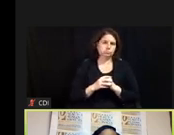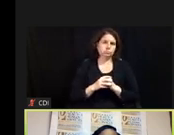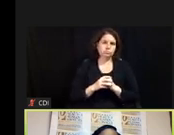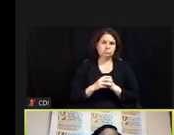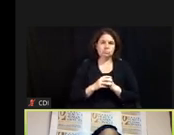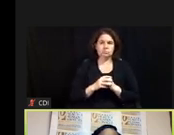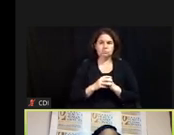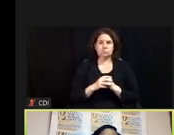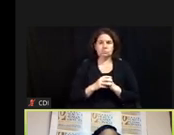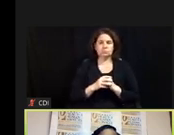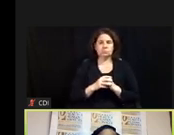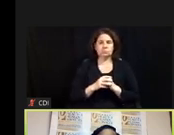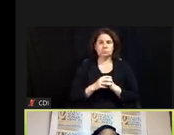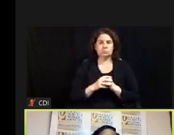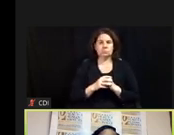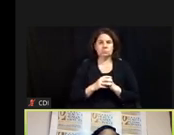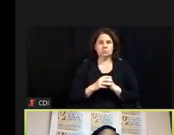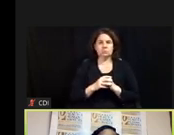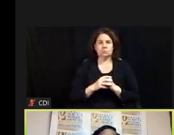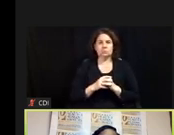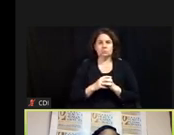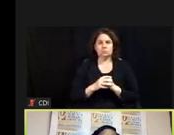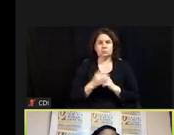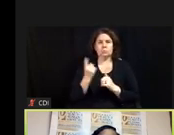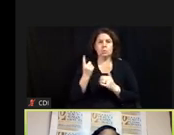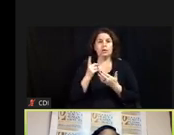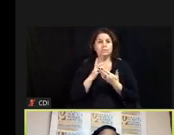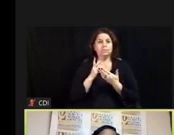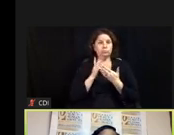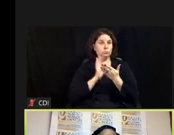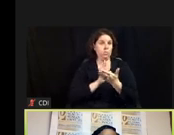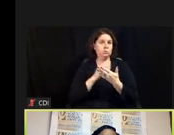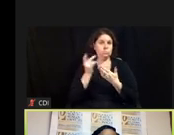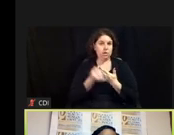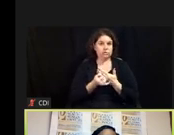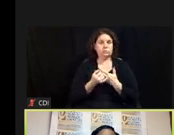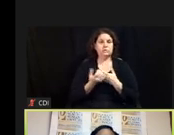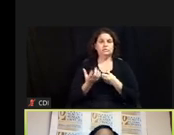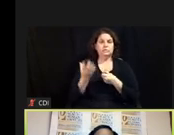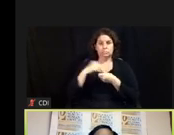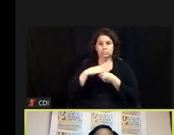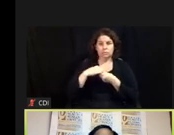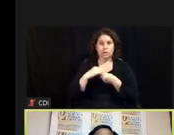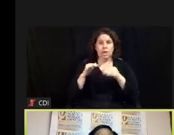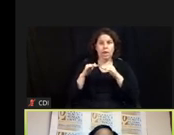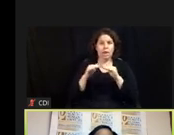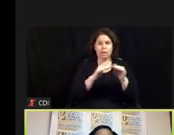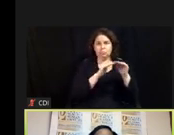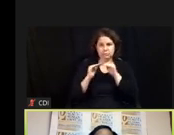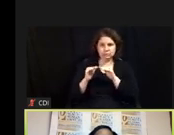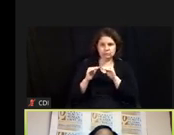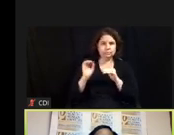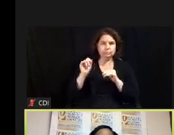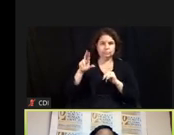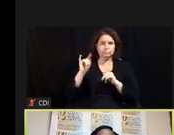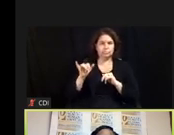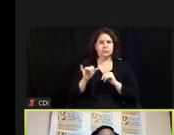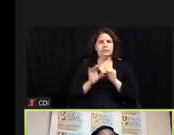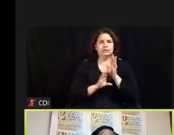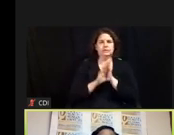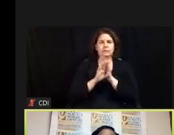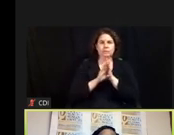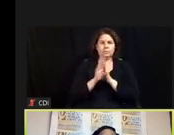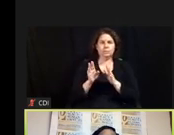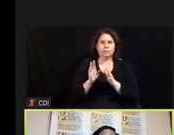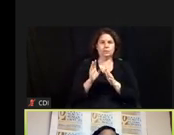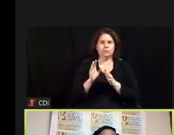And one of the things that we're doing as part of our equity work is building capacity within our department